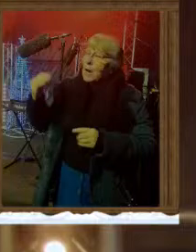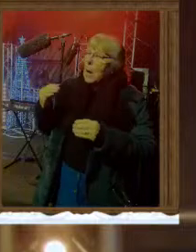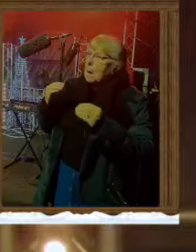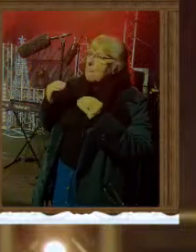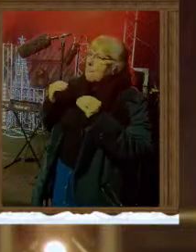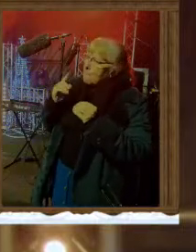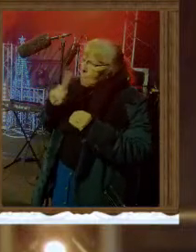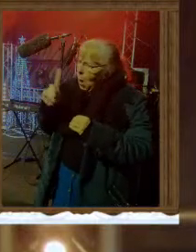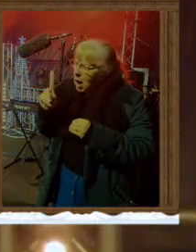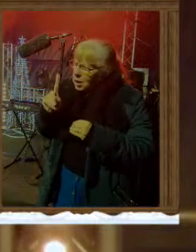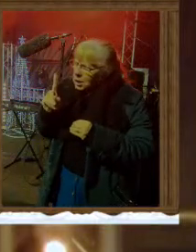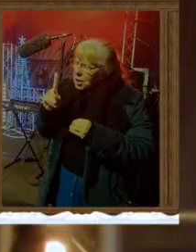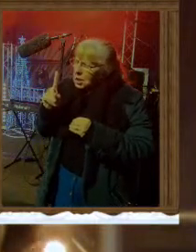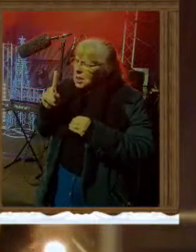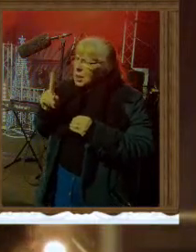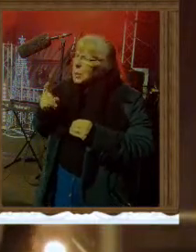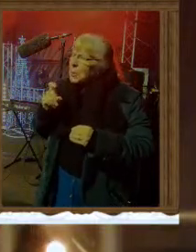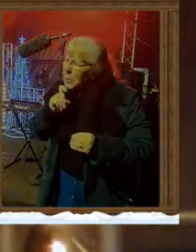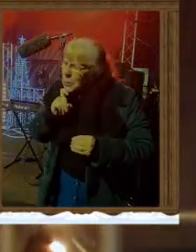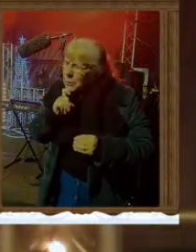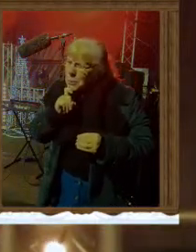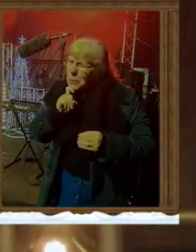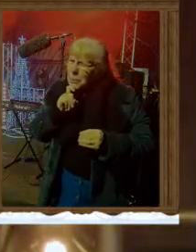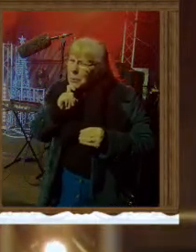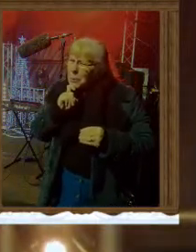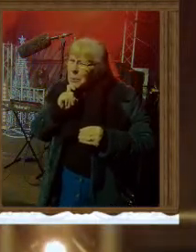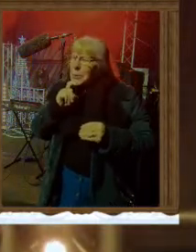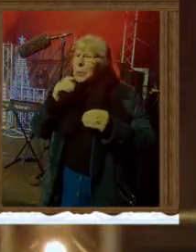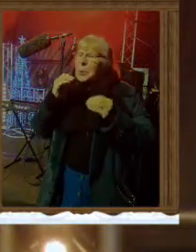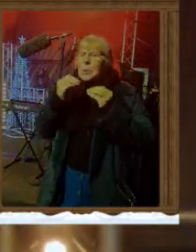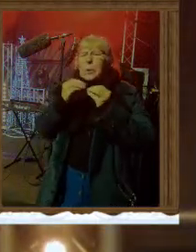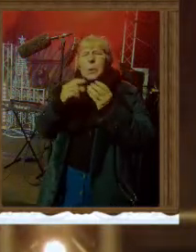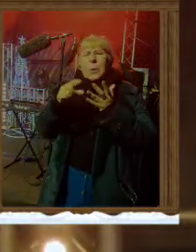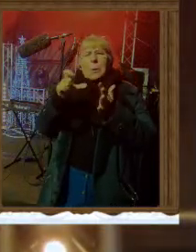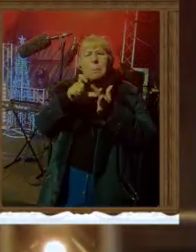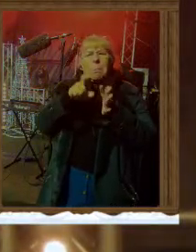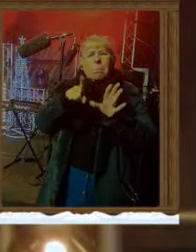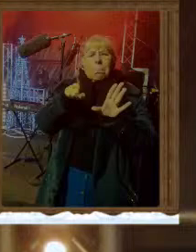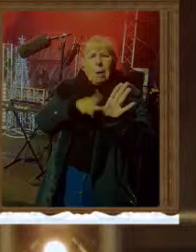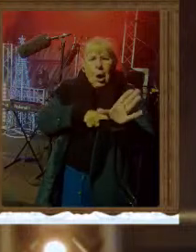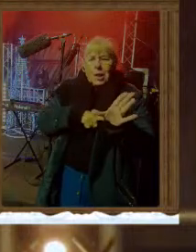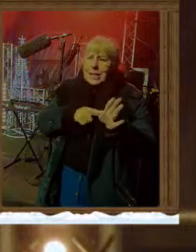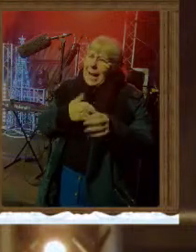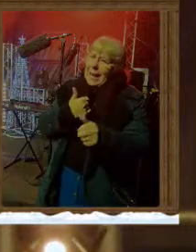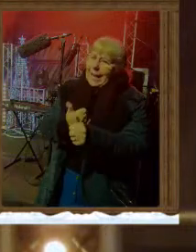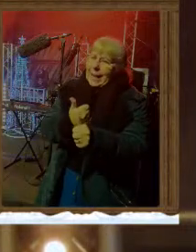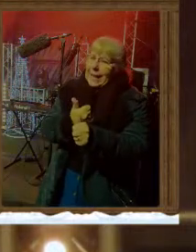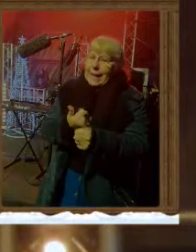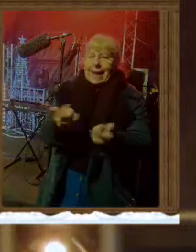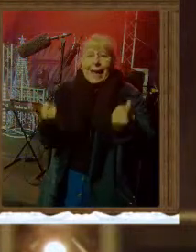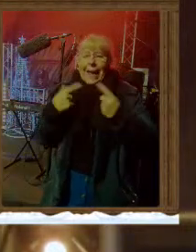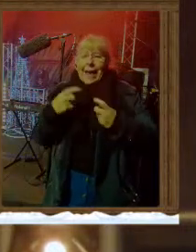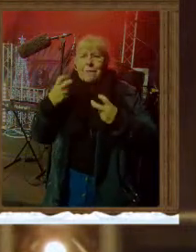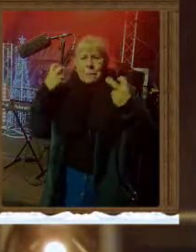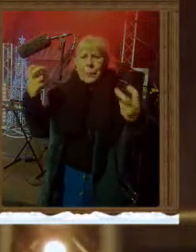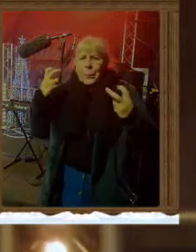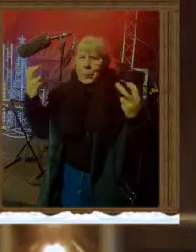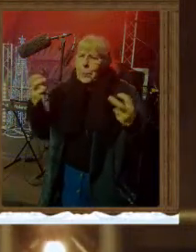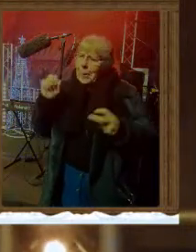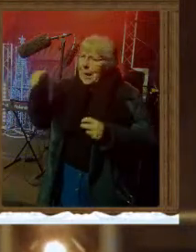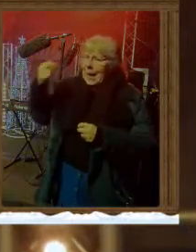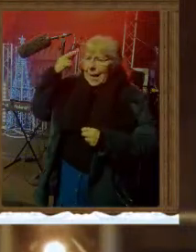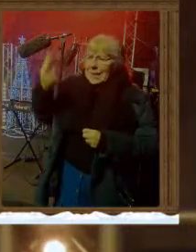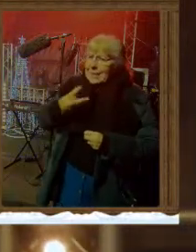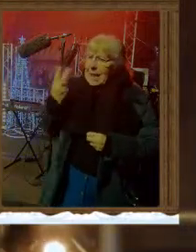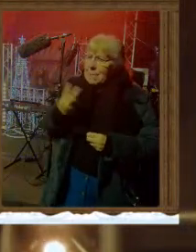What? Hey! You know, if we just call loud enough one more time, he might just be here